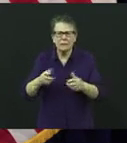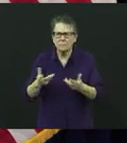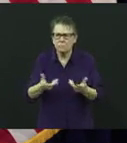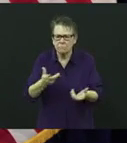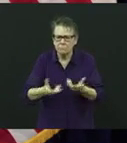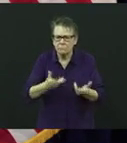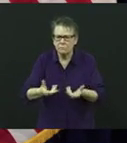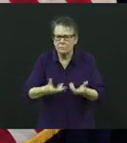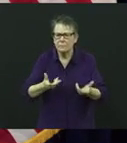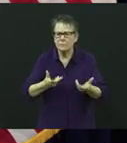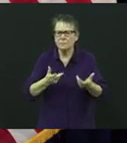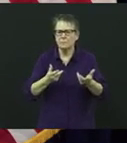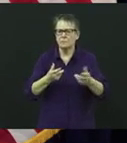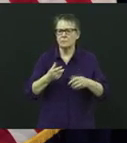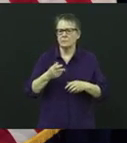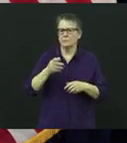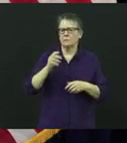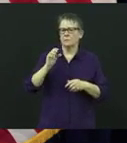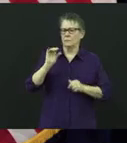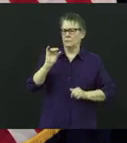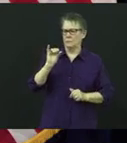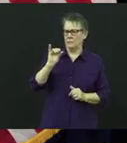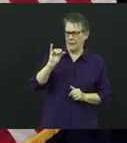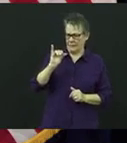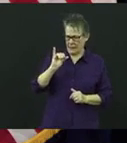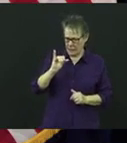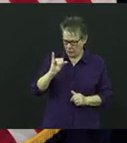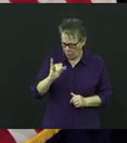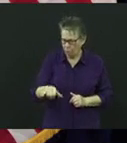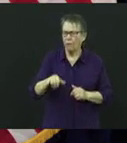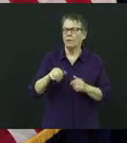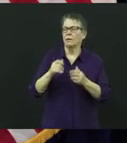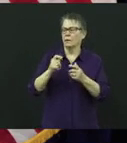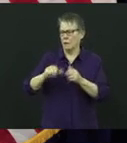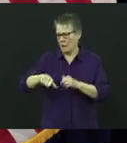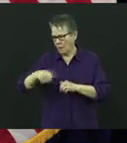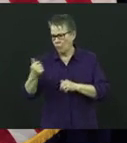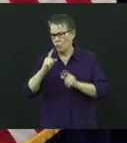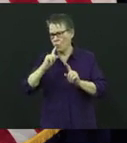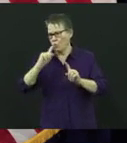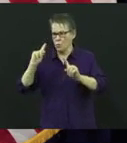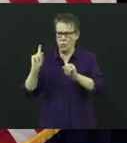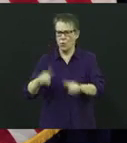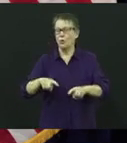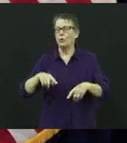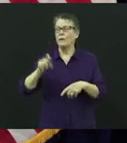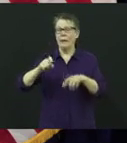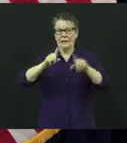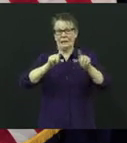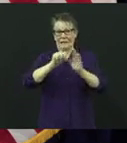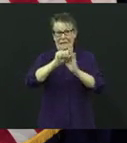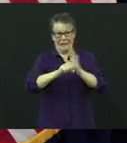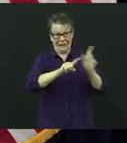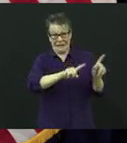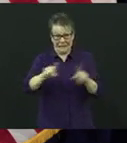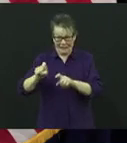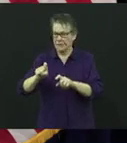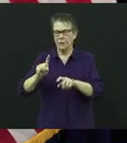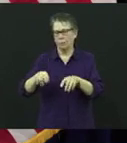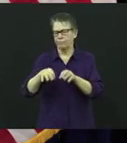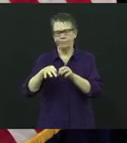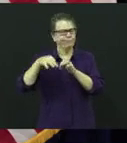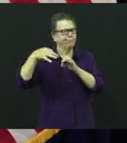repeat this. This decision will not impact the graduation requirements of any student. The number one priority must be for our students